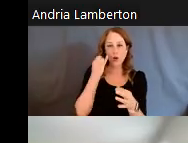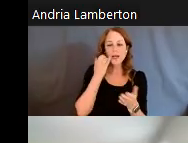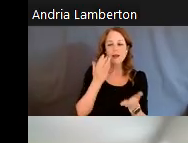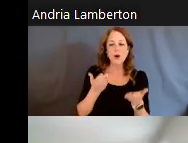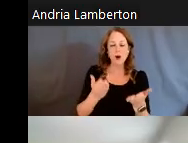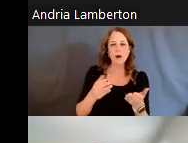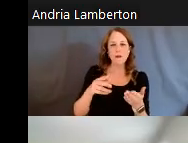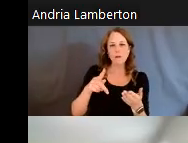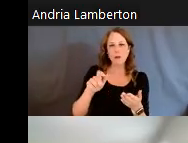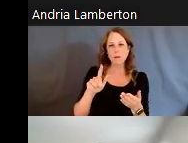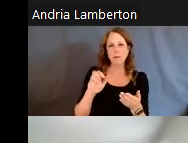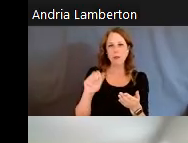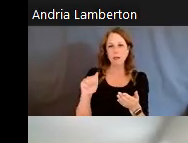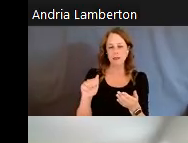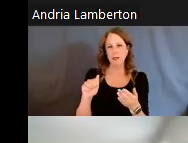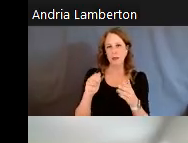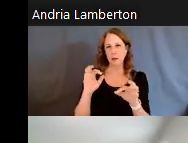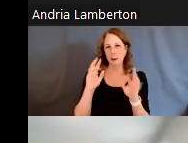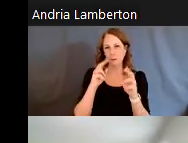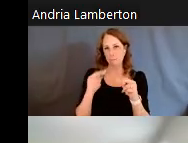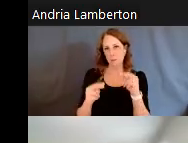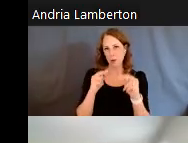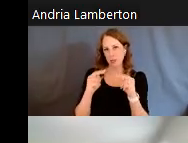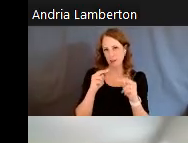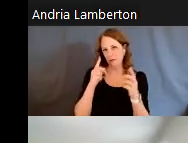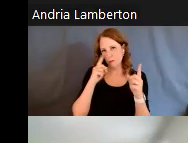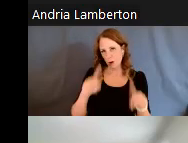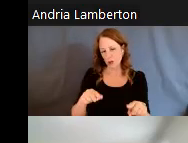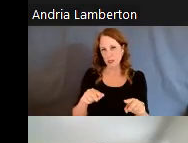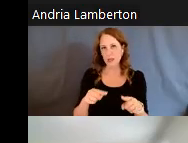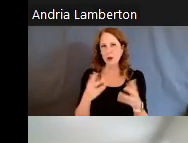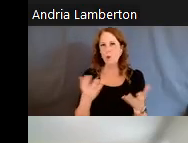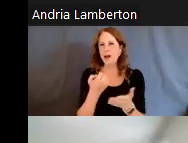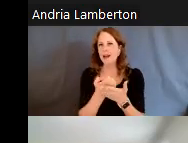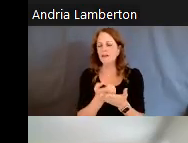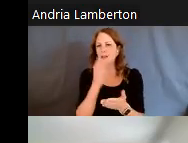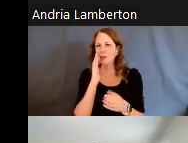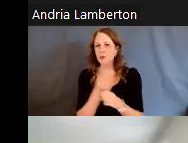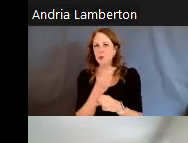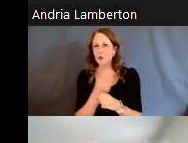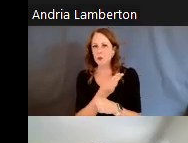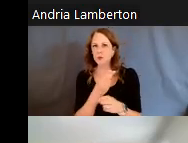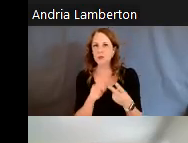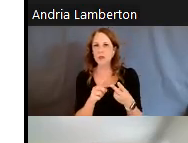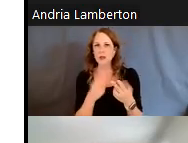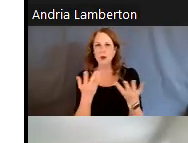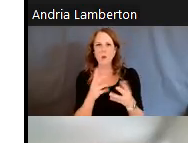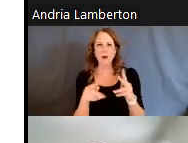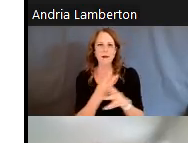to offer, what evidence to put on at trial, and what sentence they will argue for after conviction.